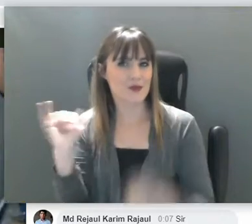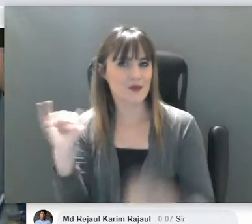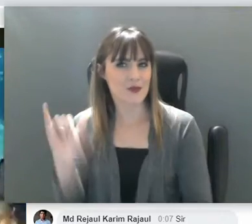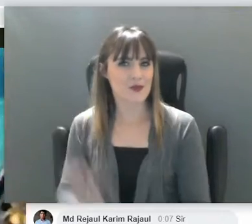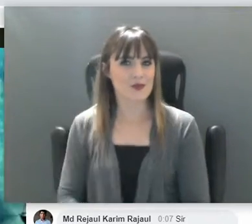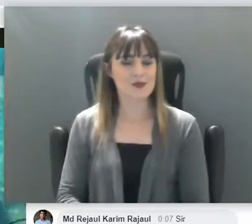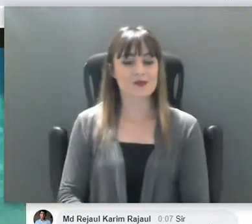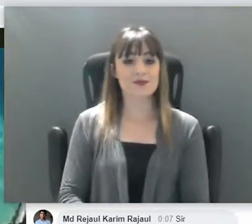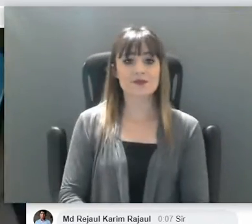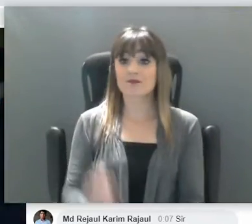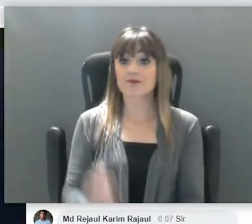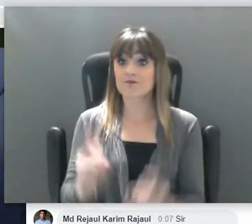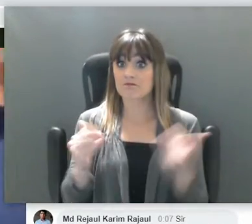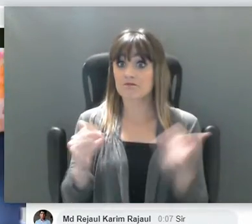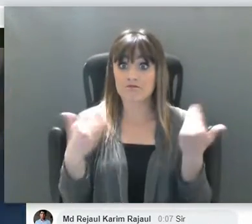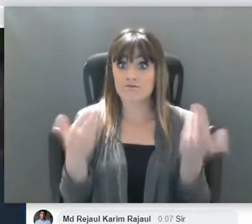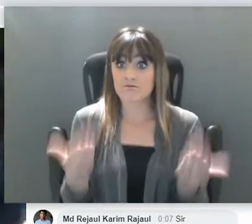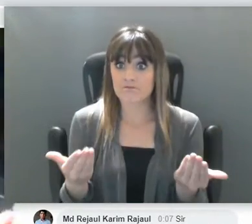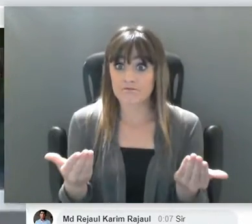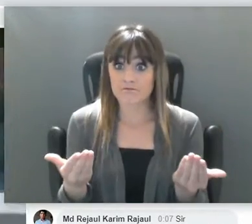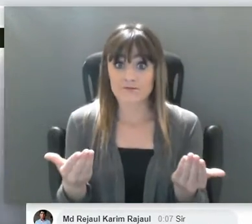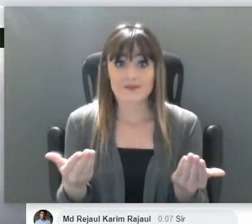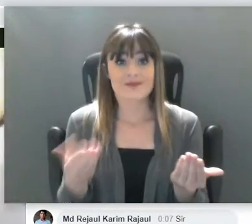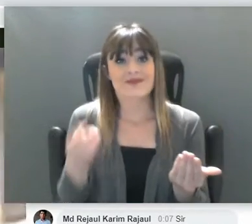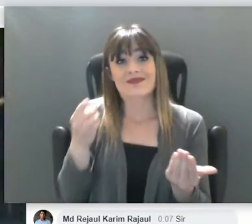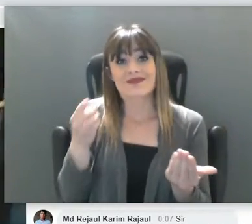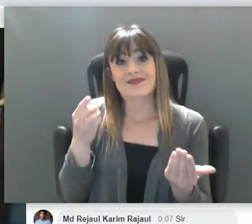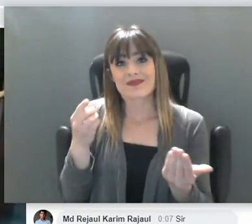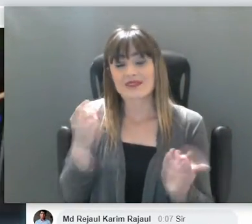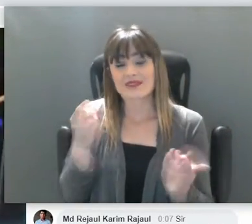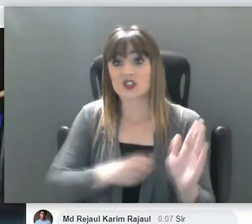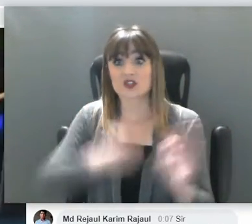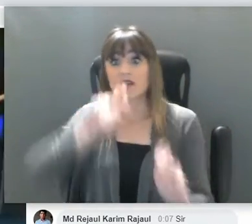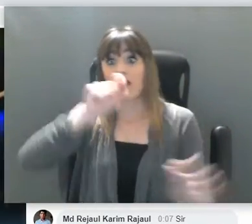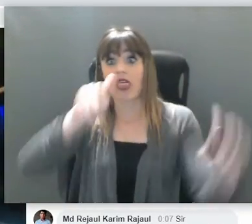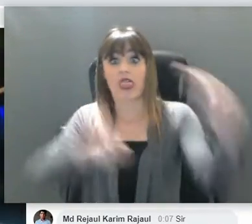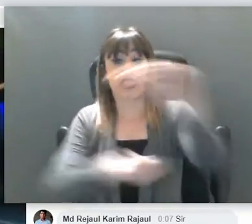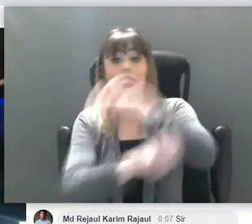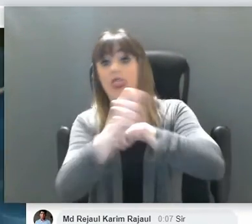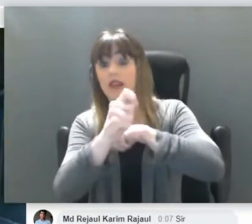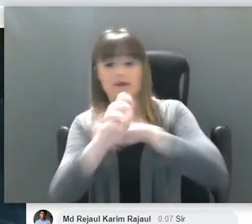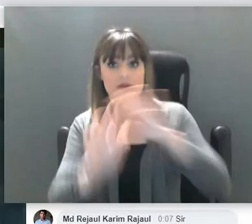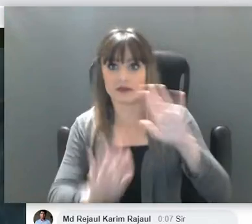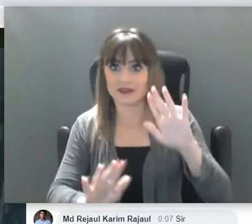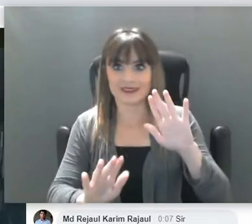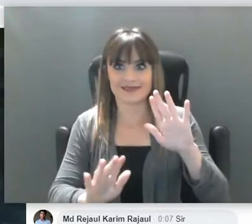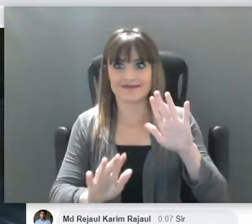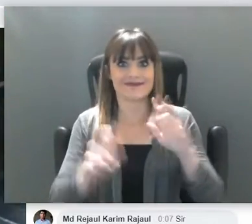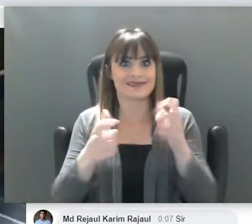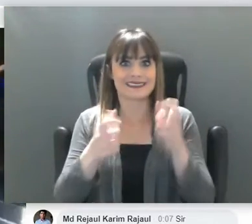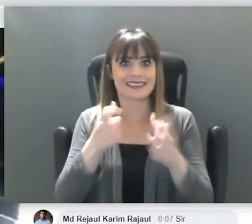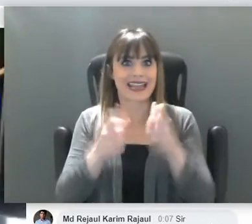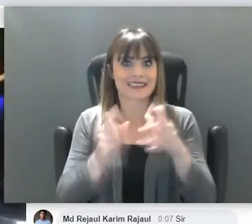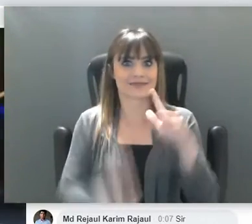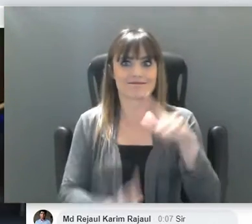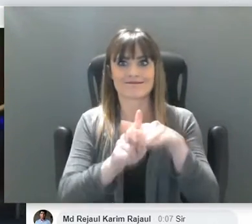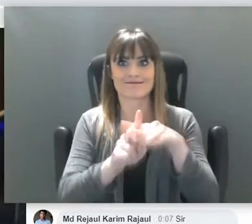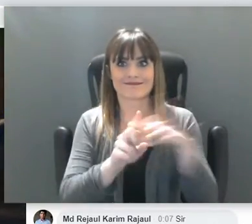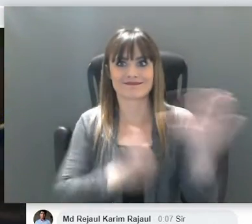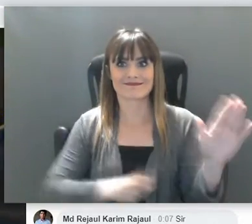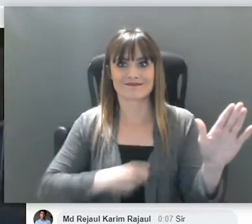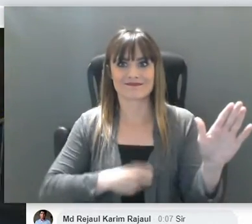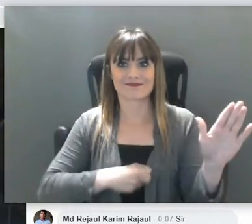step on over here. You posted photos back to Facebook and rotate it. I had a text pop up. I'm so sorry. All right, Melanie, what makes